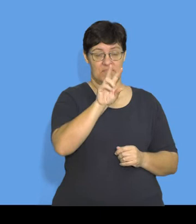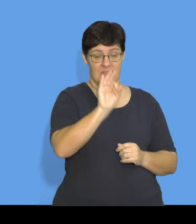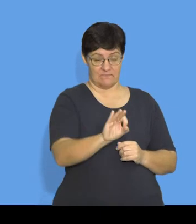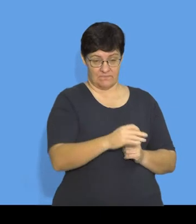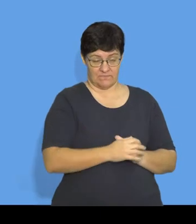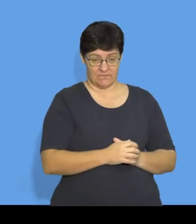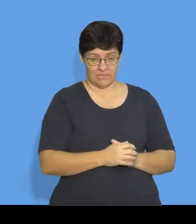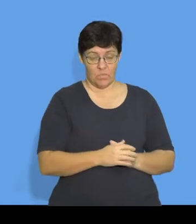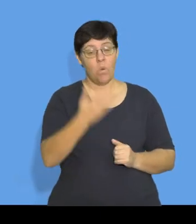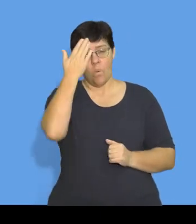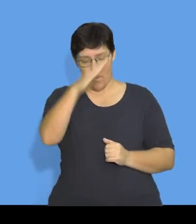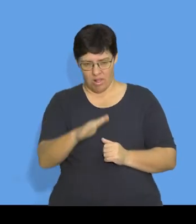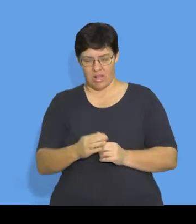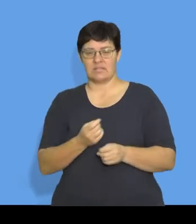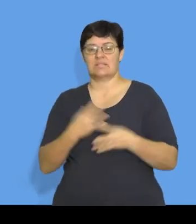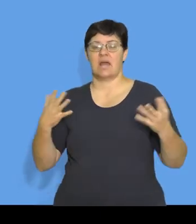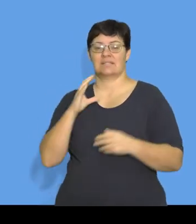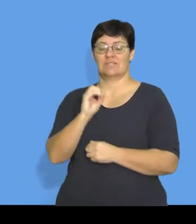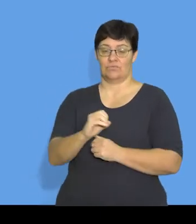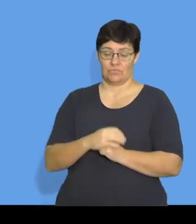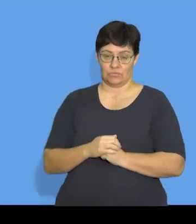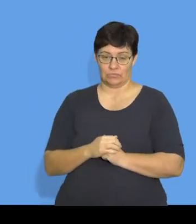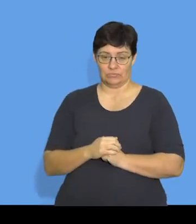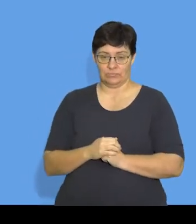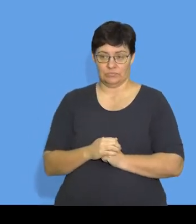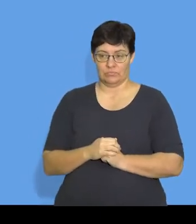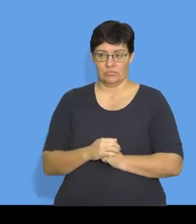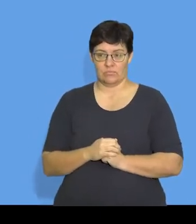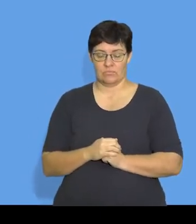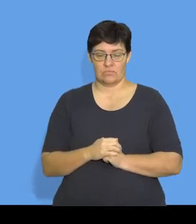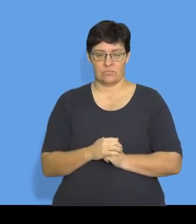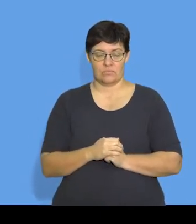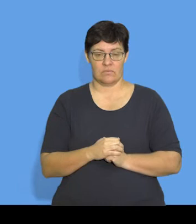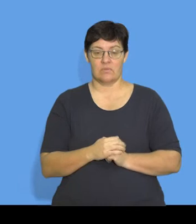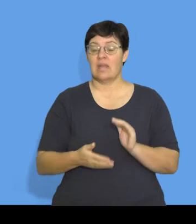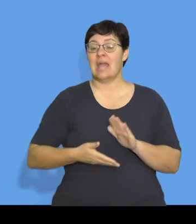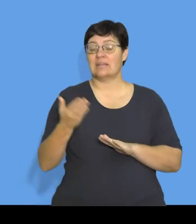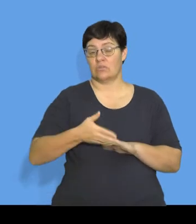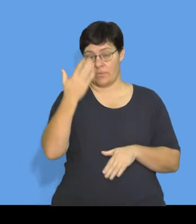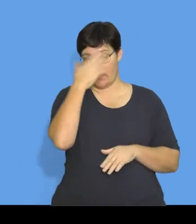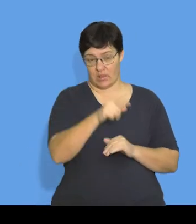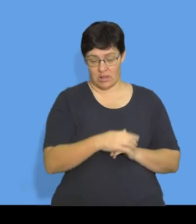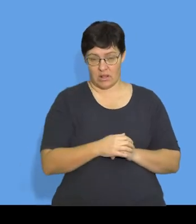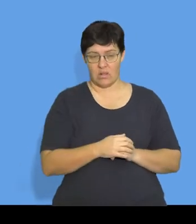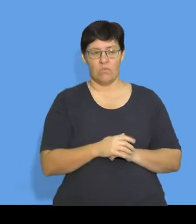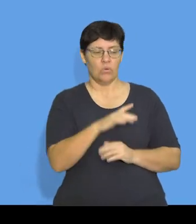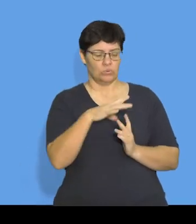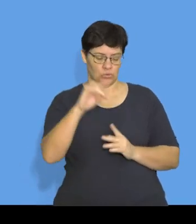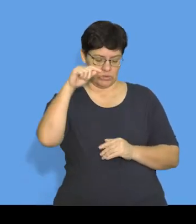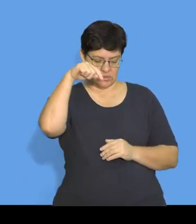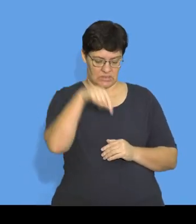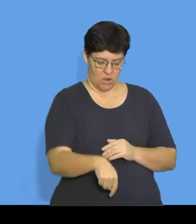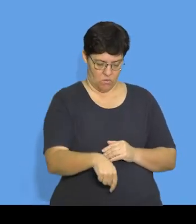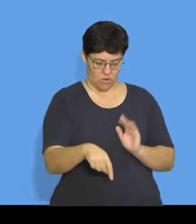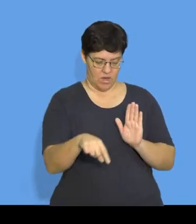know initial velocity is 0. We know acceleration. Now, we've chosen down as